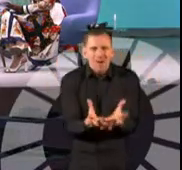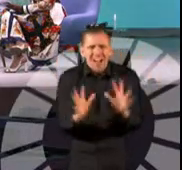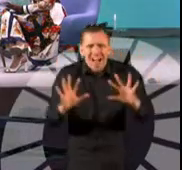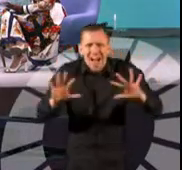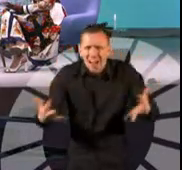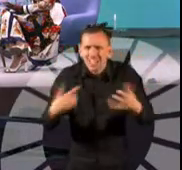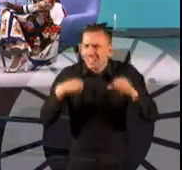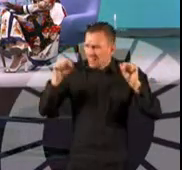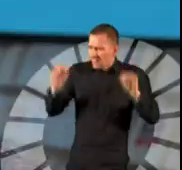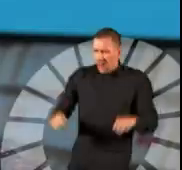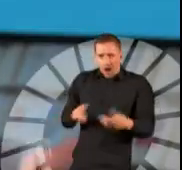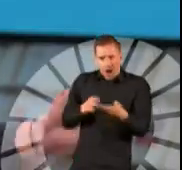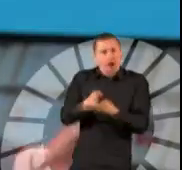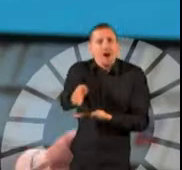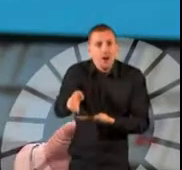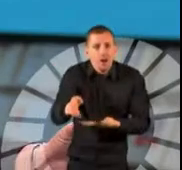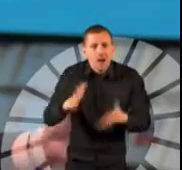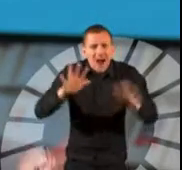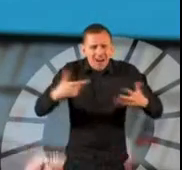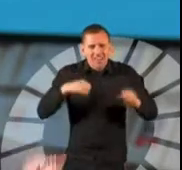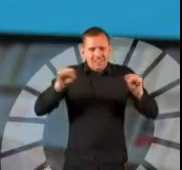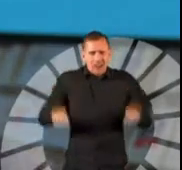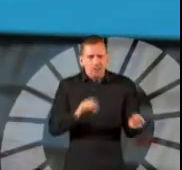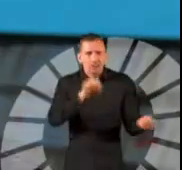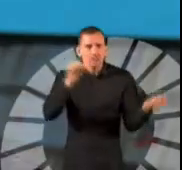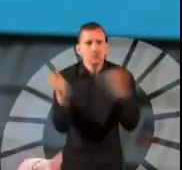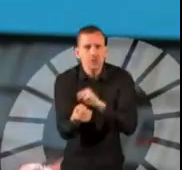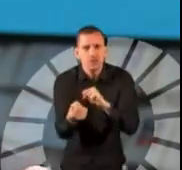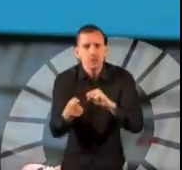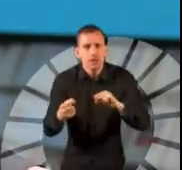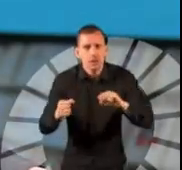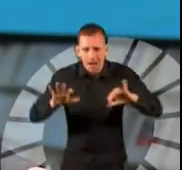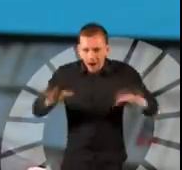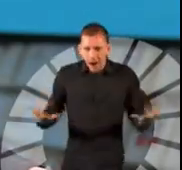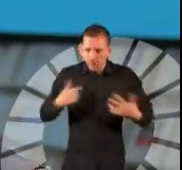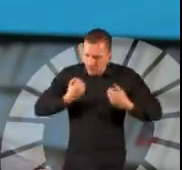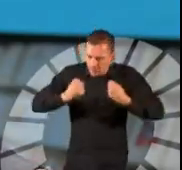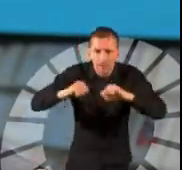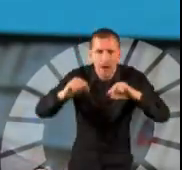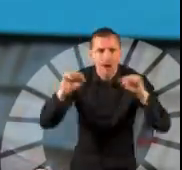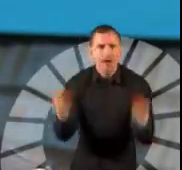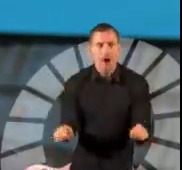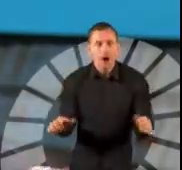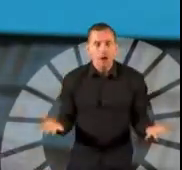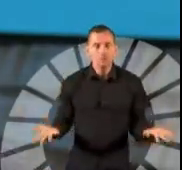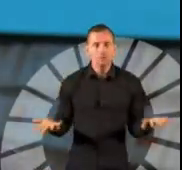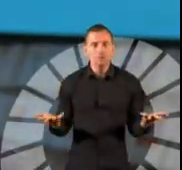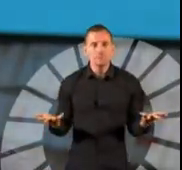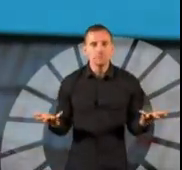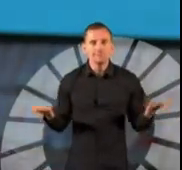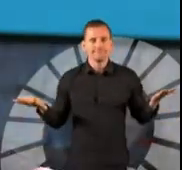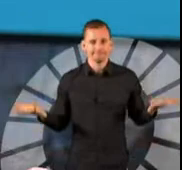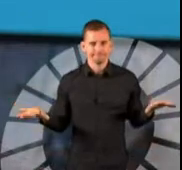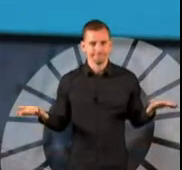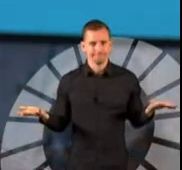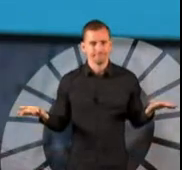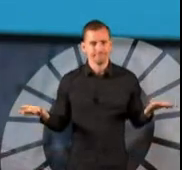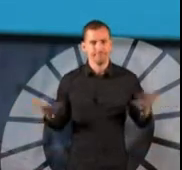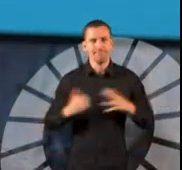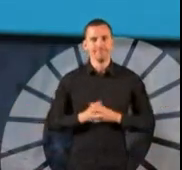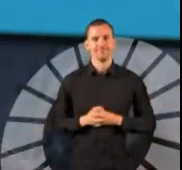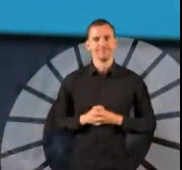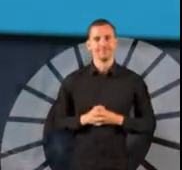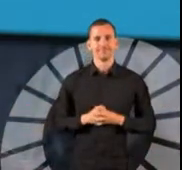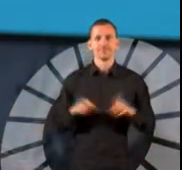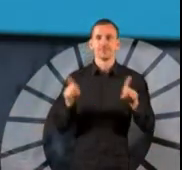today? This is intersectional. It cannot be fixed by creating jobs and teaching girls